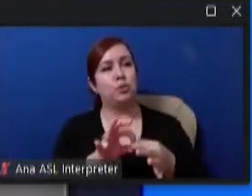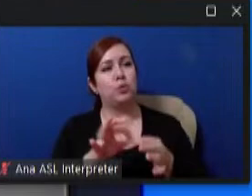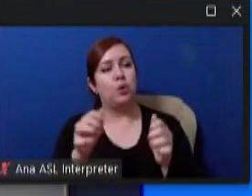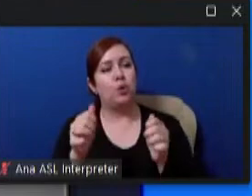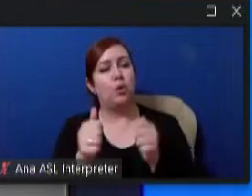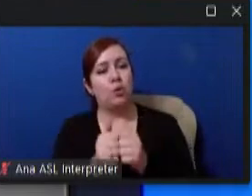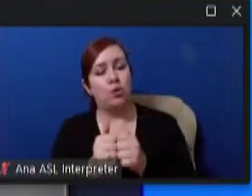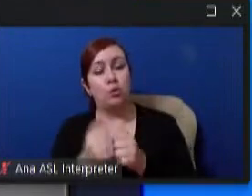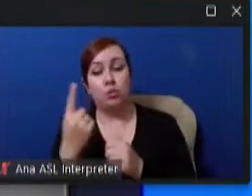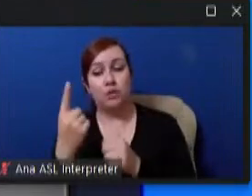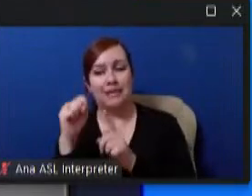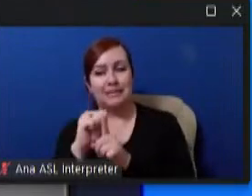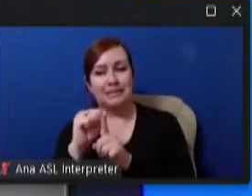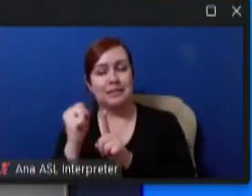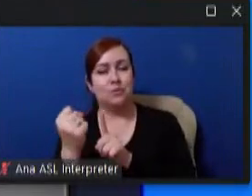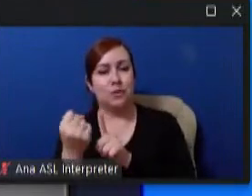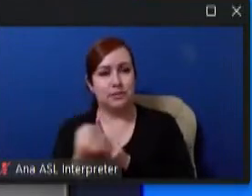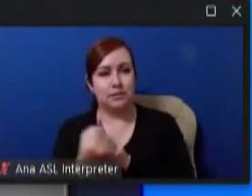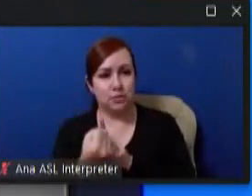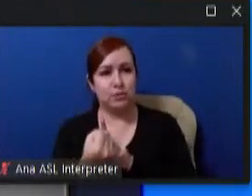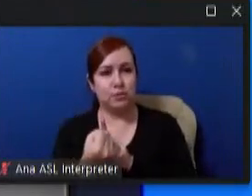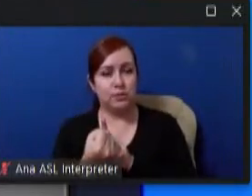pertaining primarily to